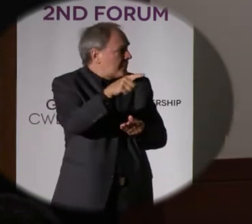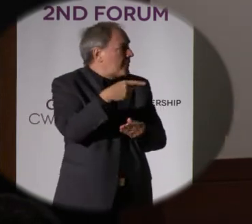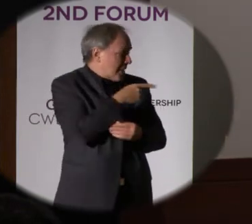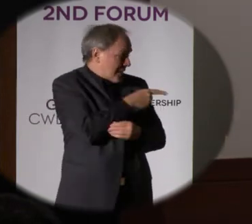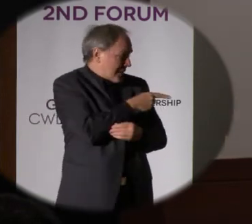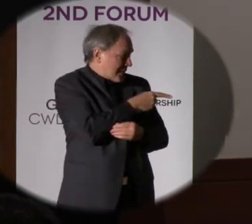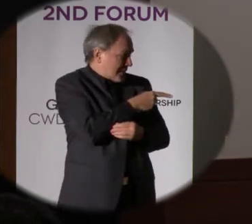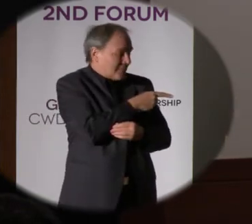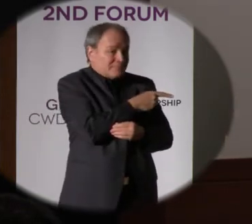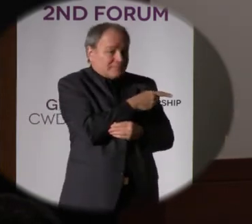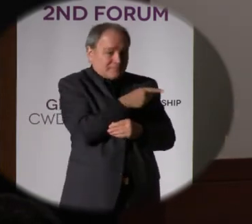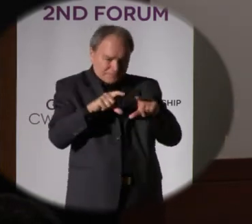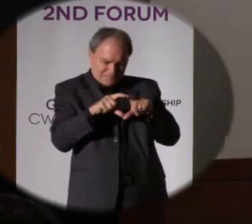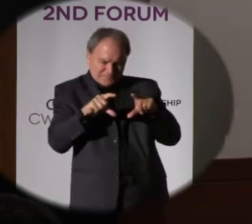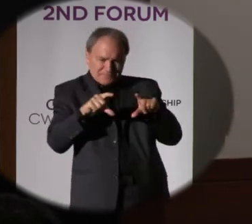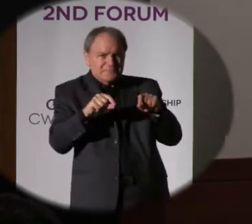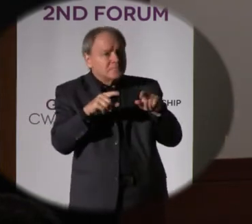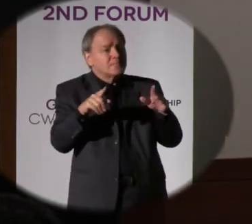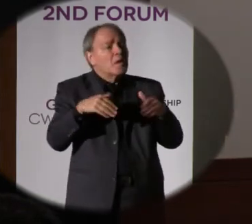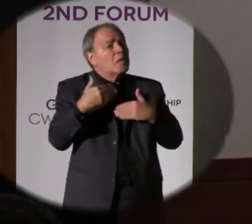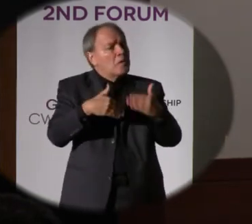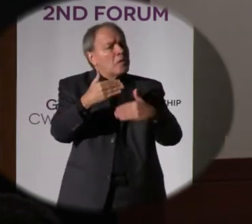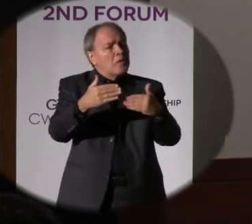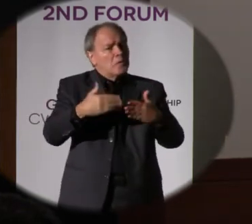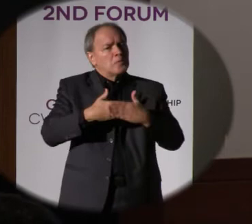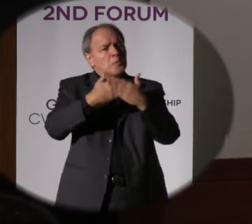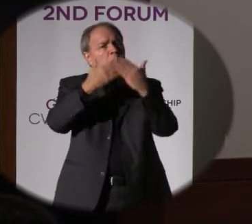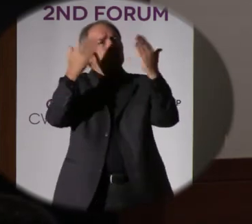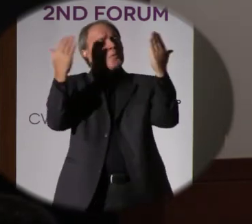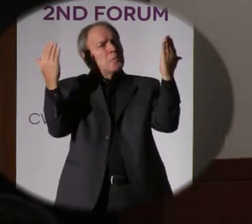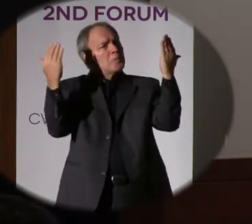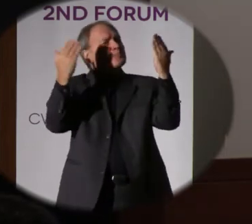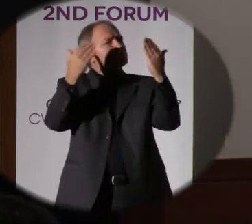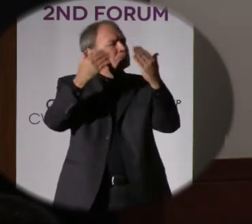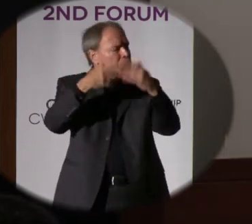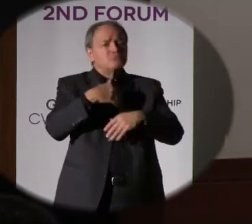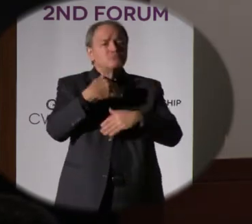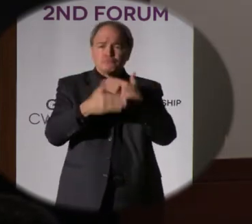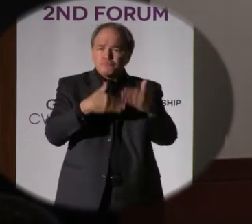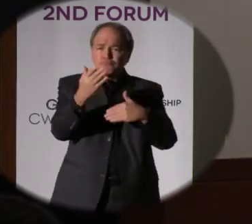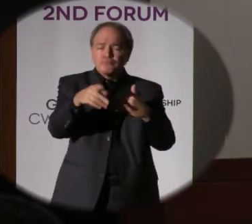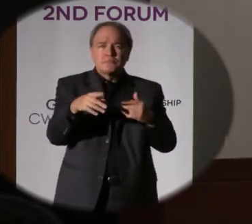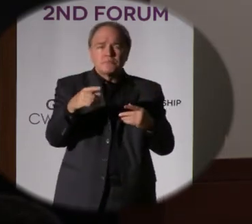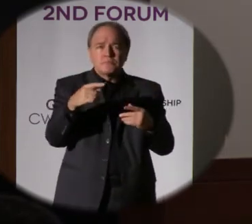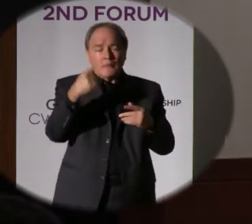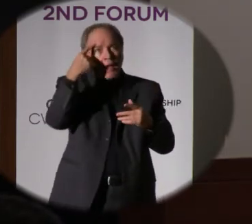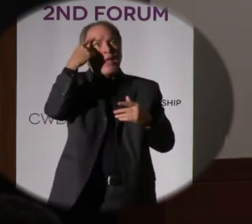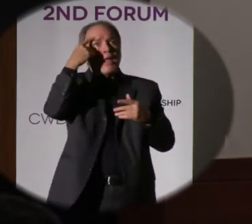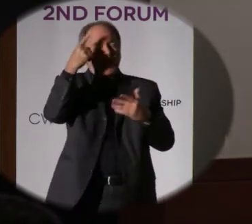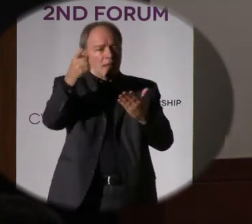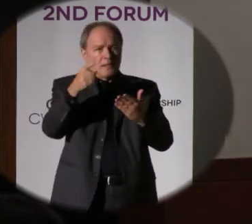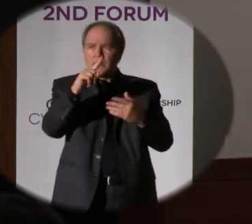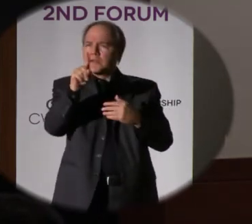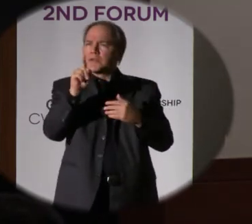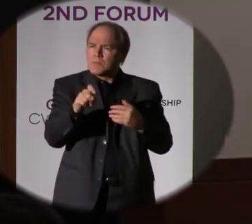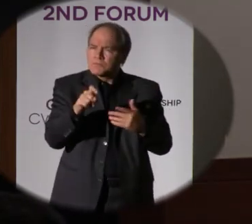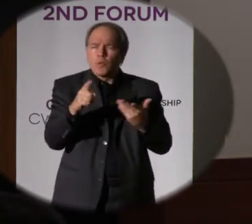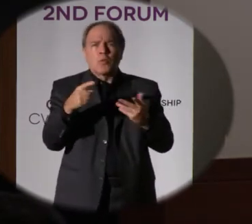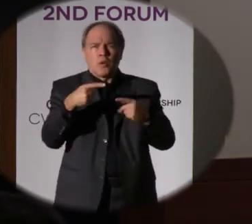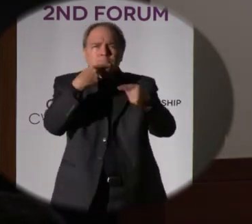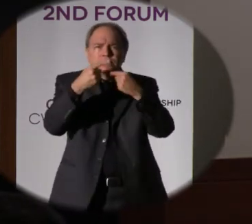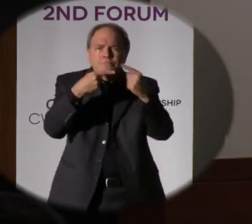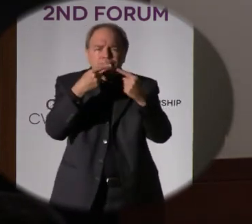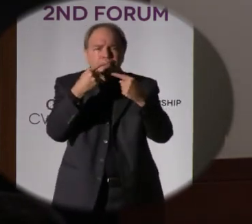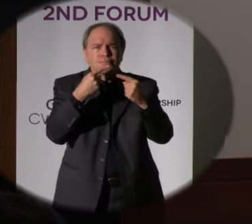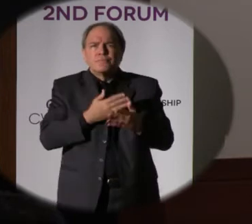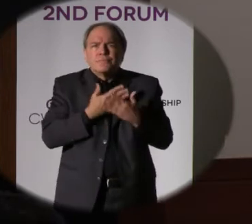These we will use throughout the day for you to jot down your questions and your comments. We